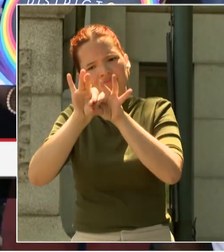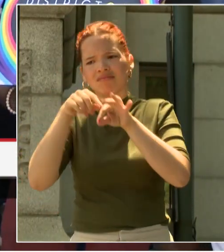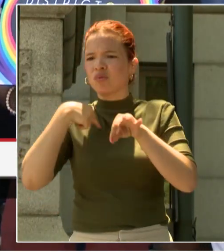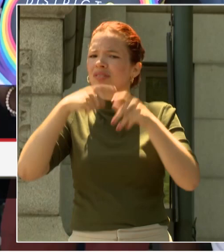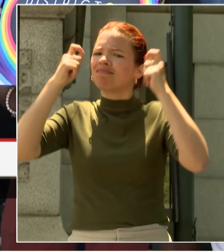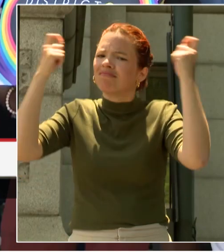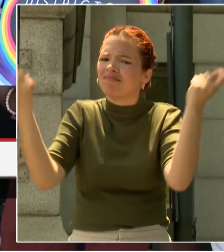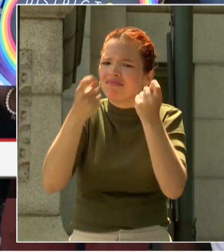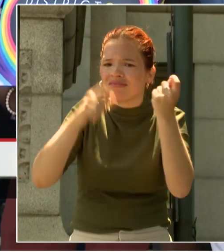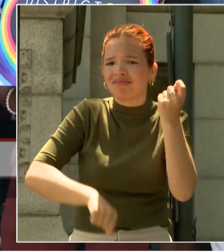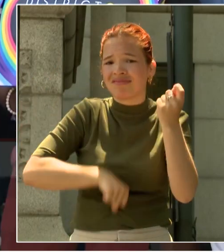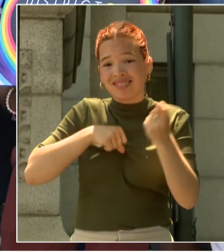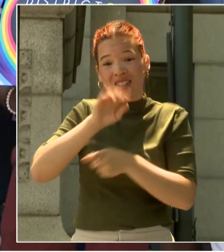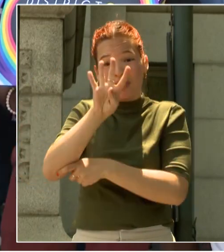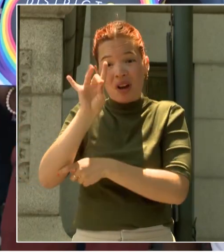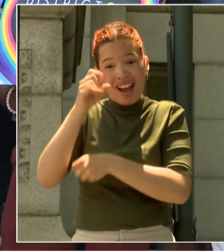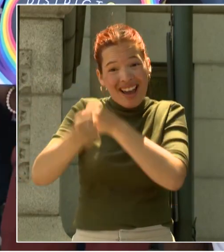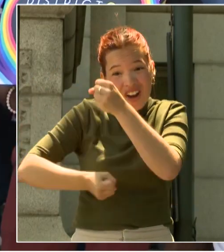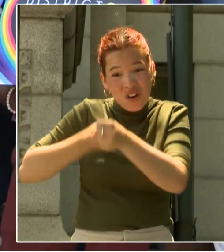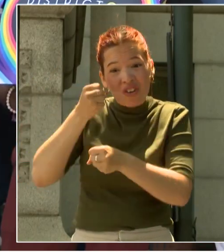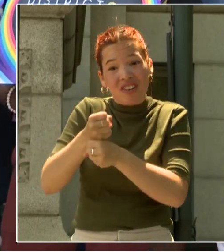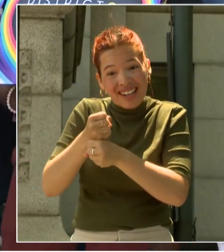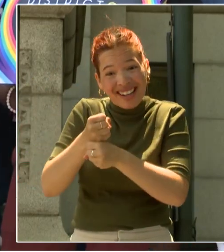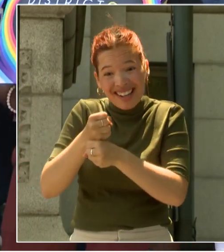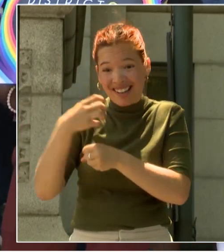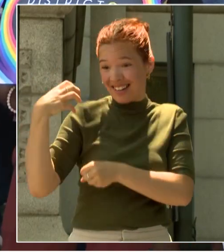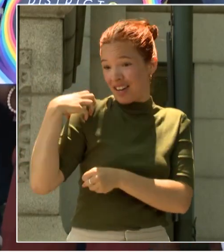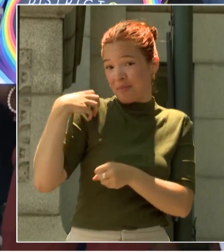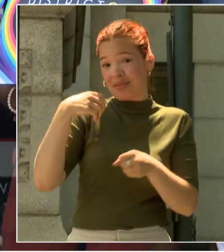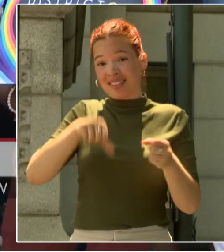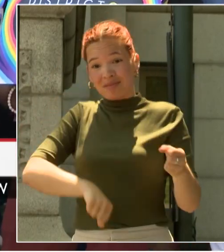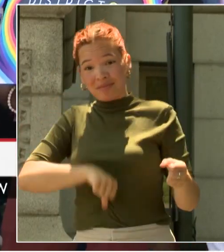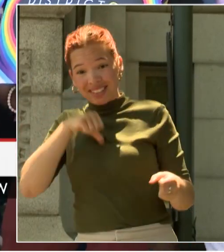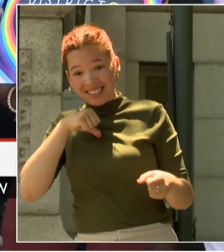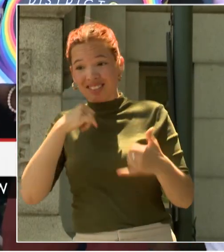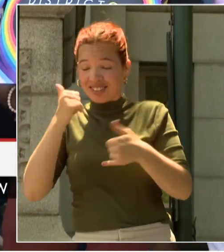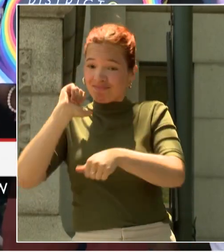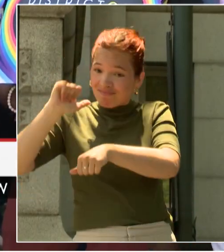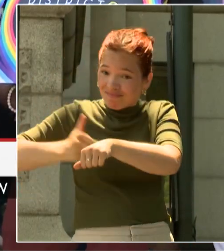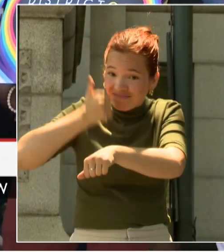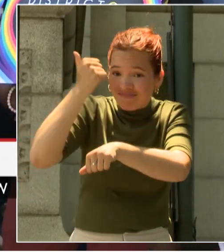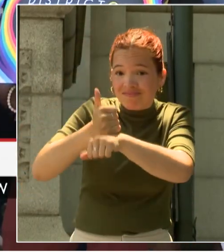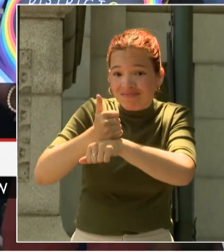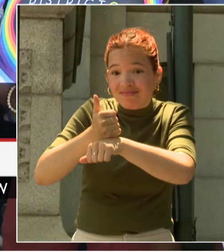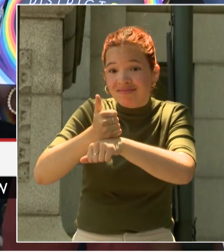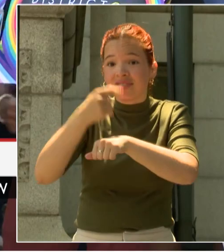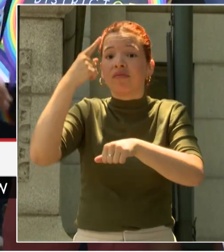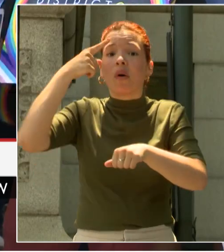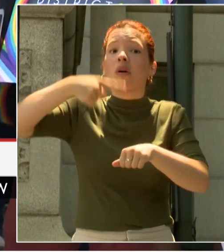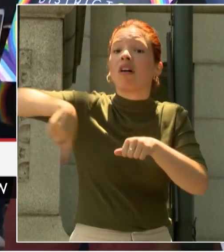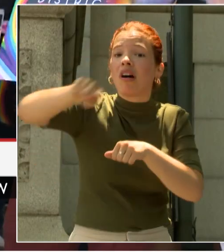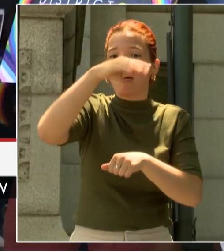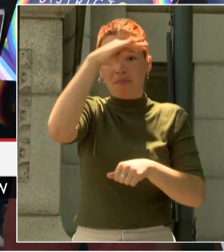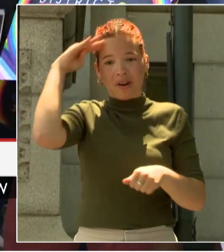48 years of Capitol Pride, and we are the founding city for Black Pride. And